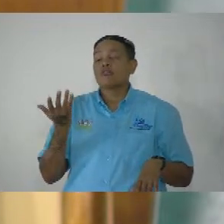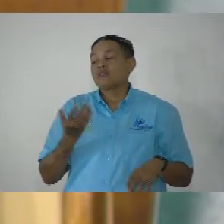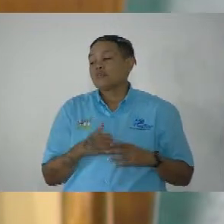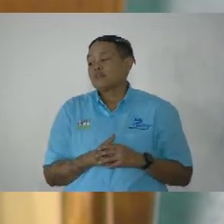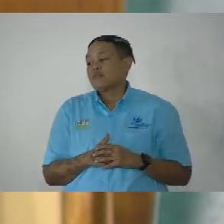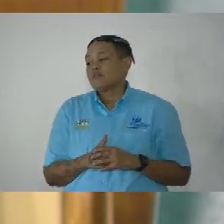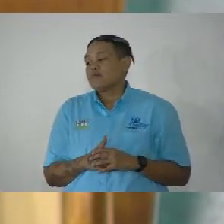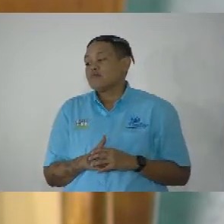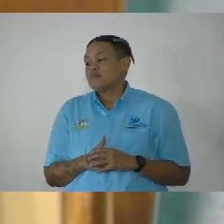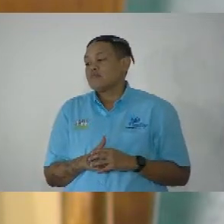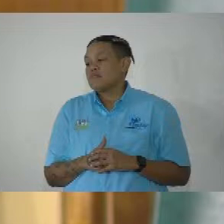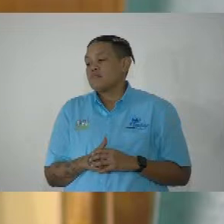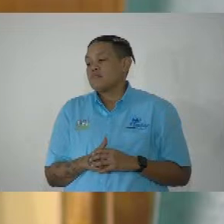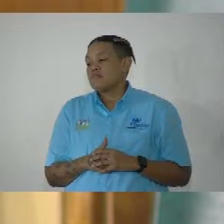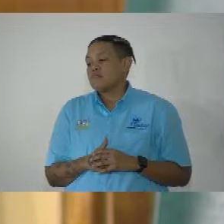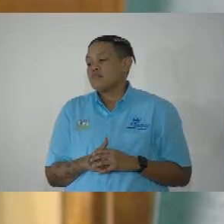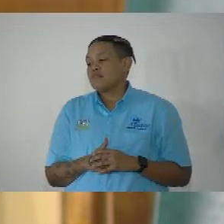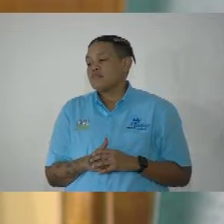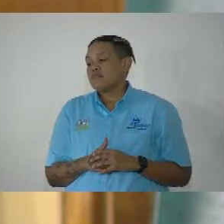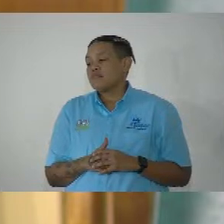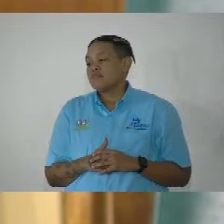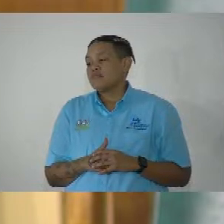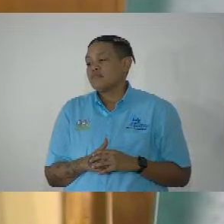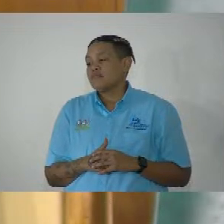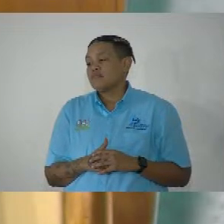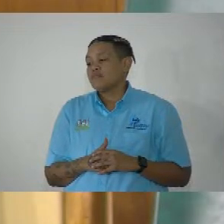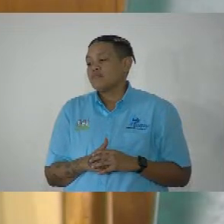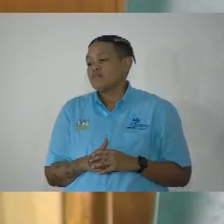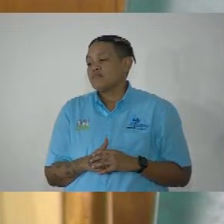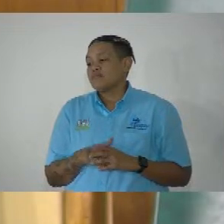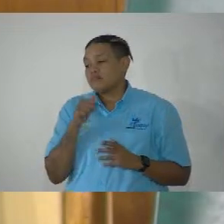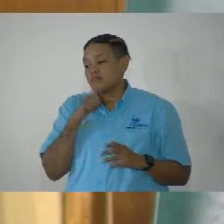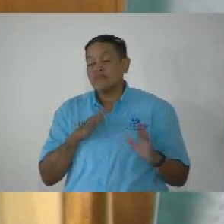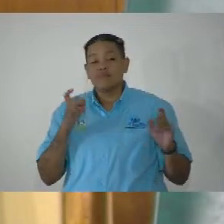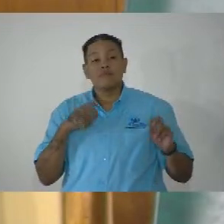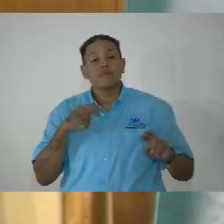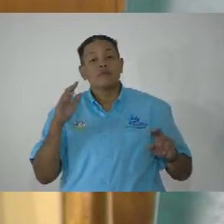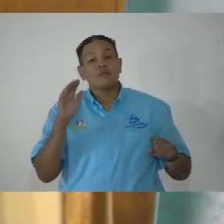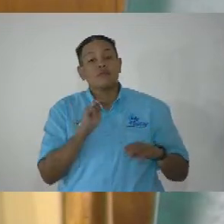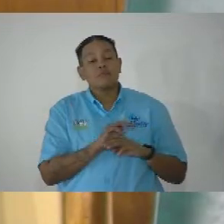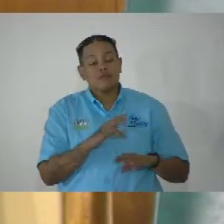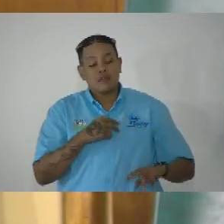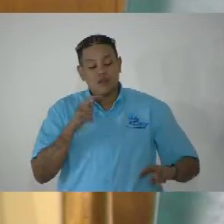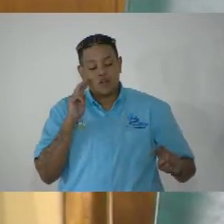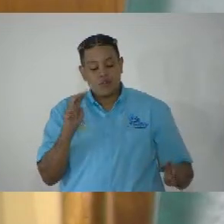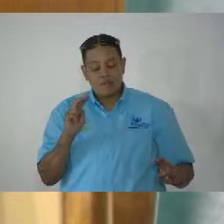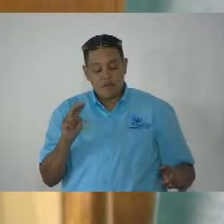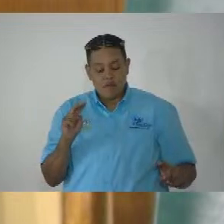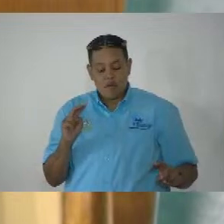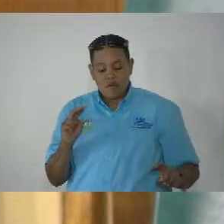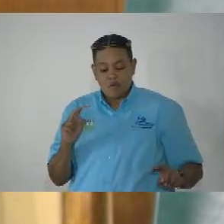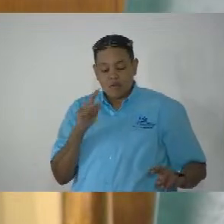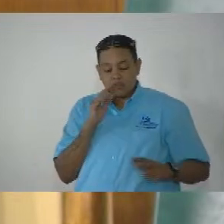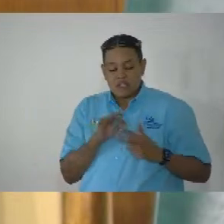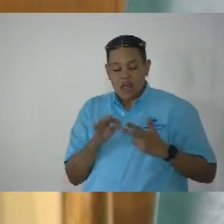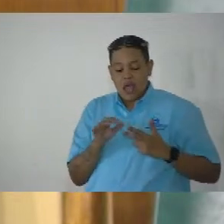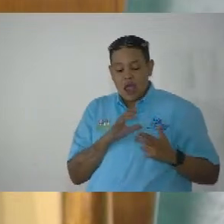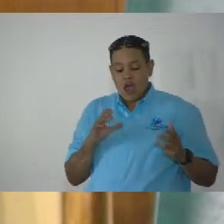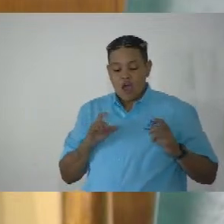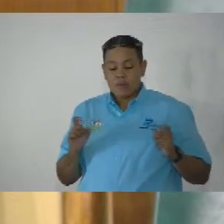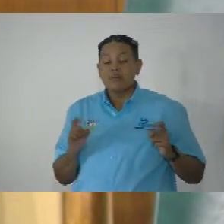so, Madam Speaker and Minister, I look forward to the Joint Select